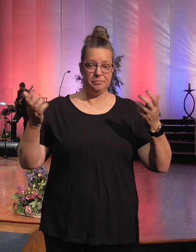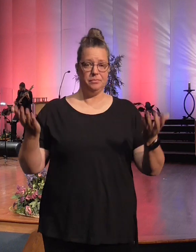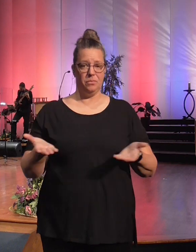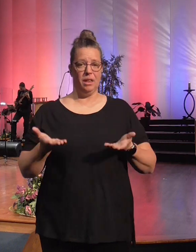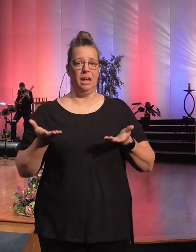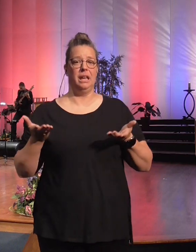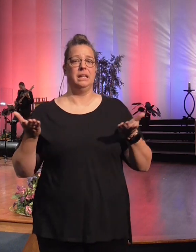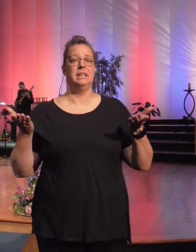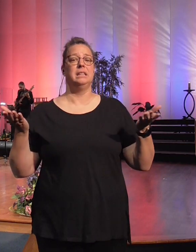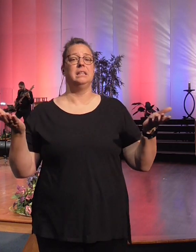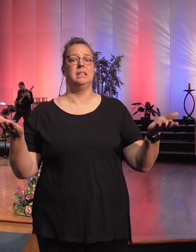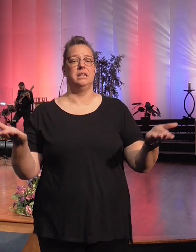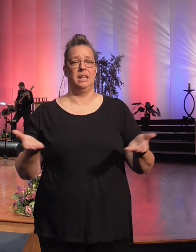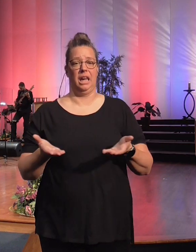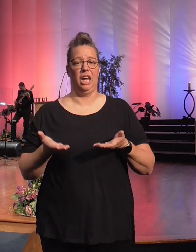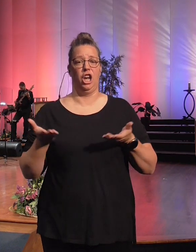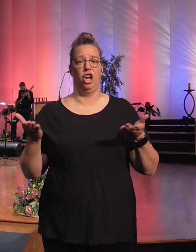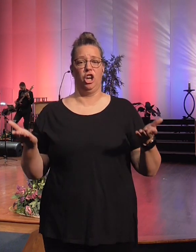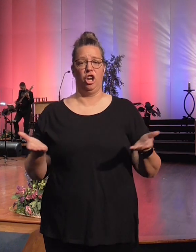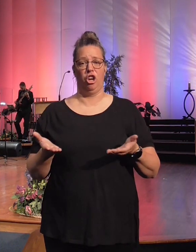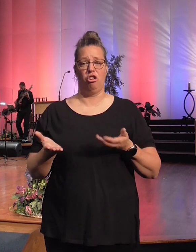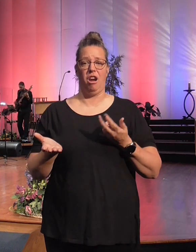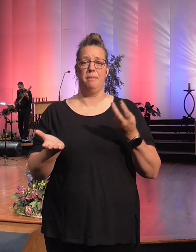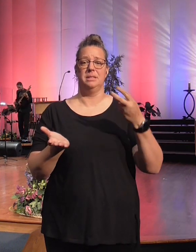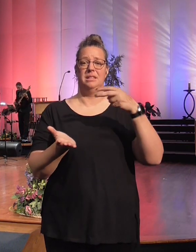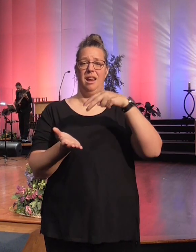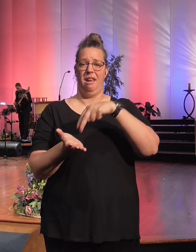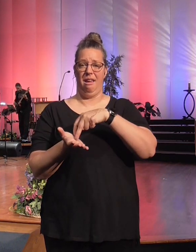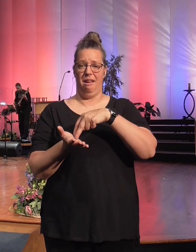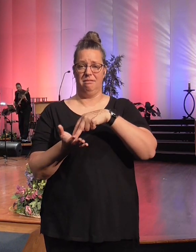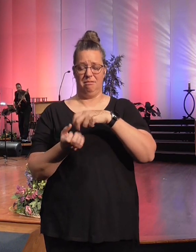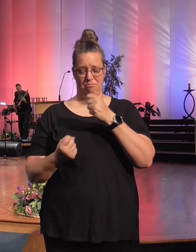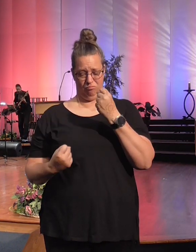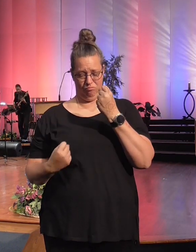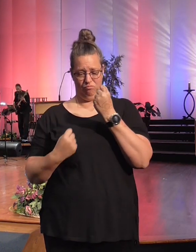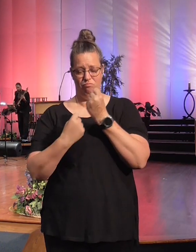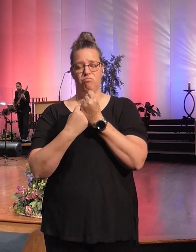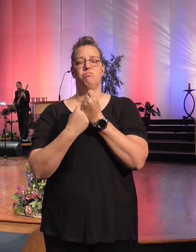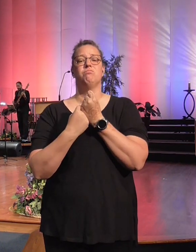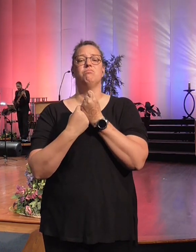Here I stand.